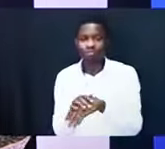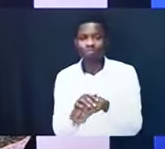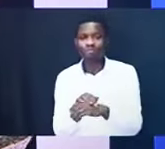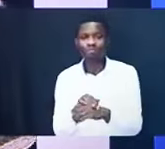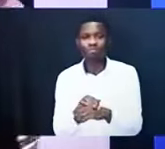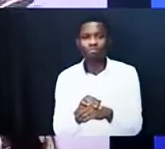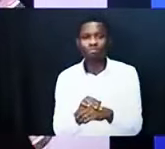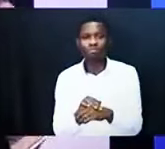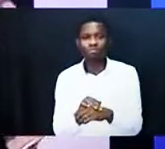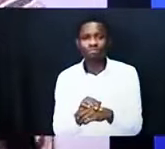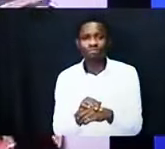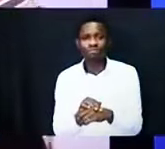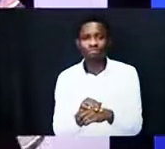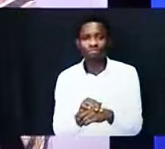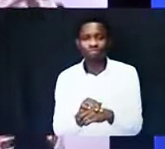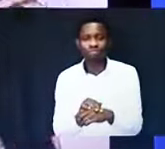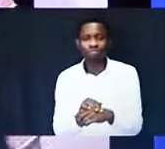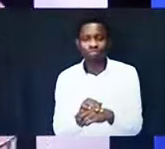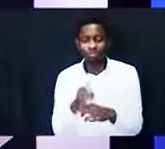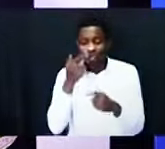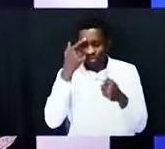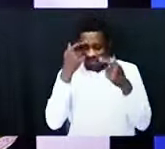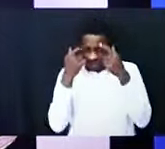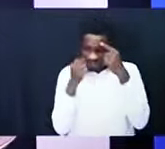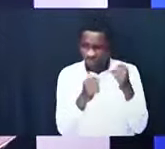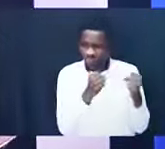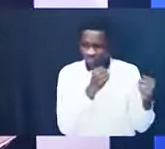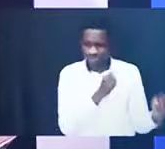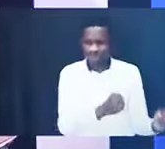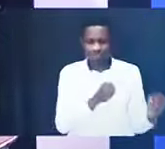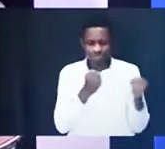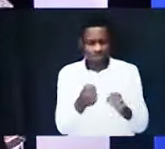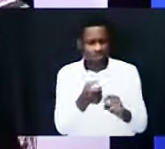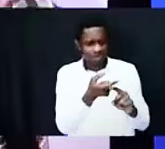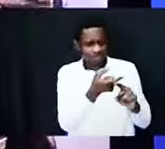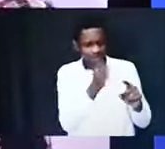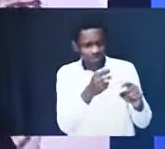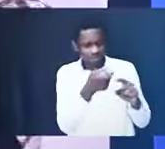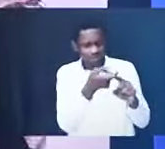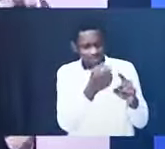because power was coming from him and